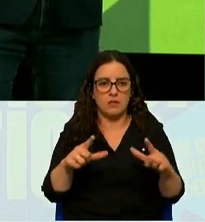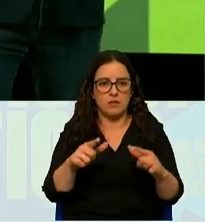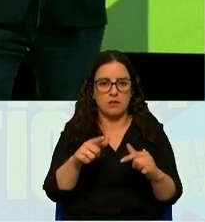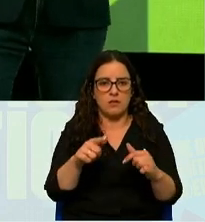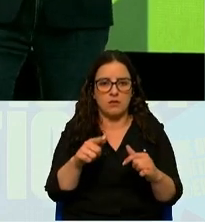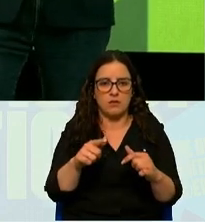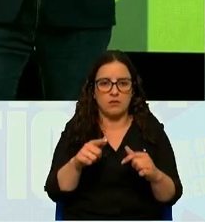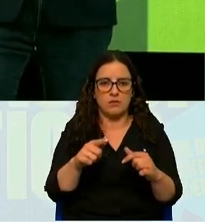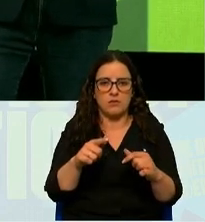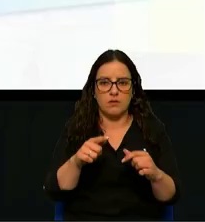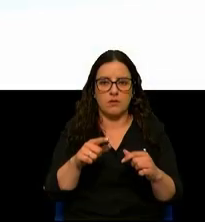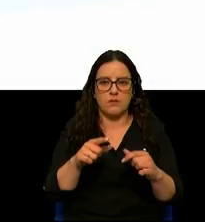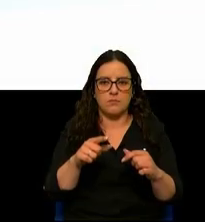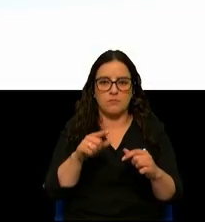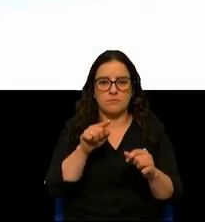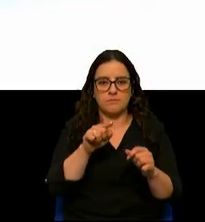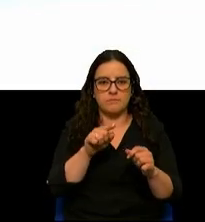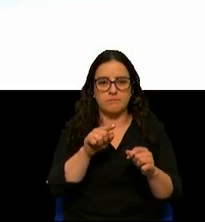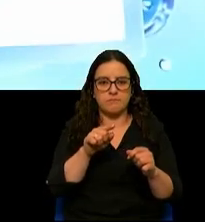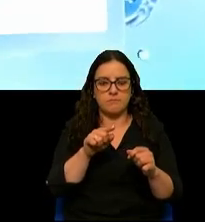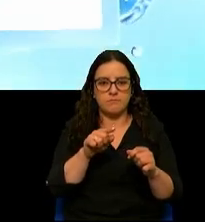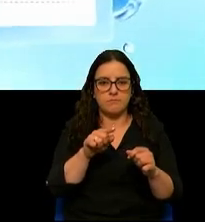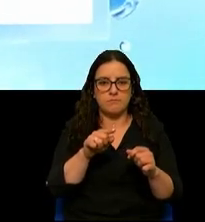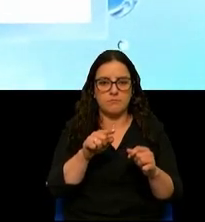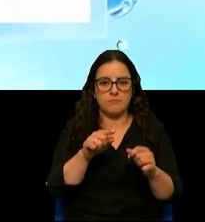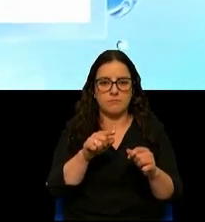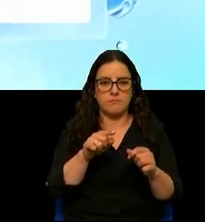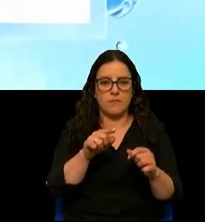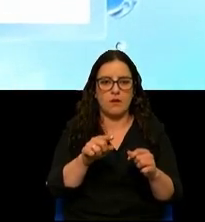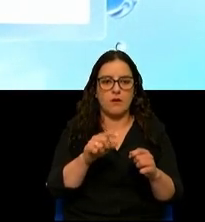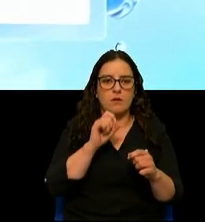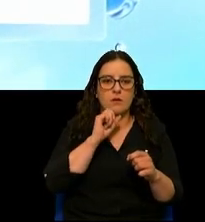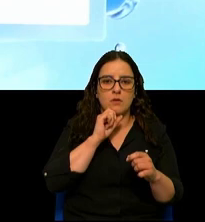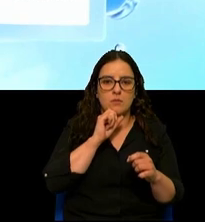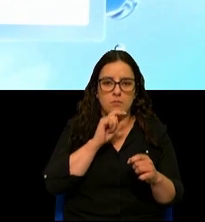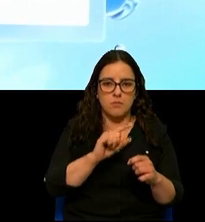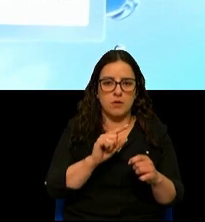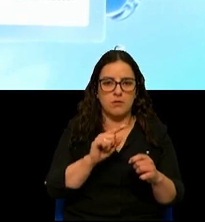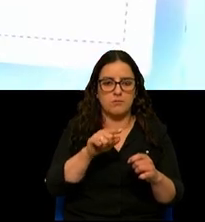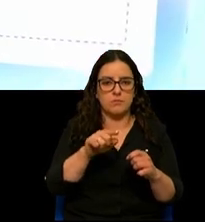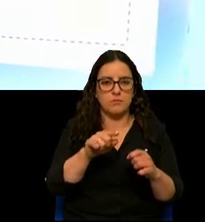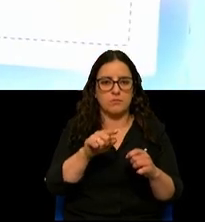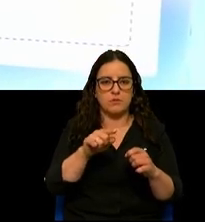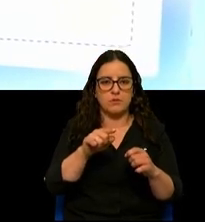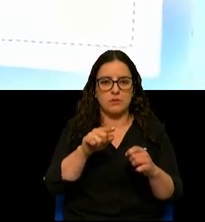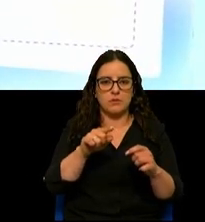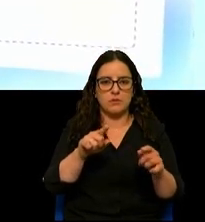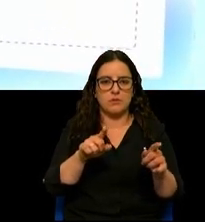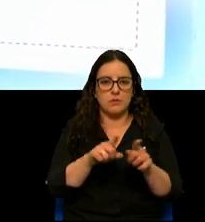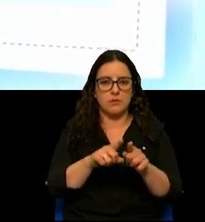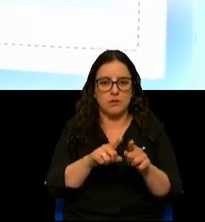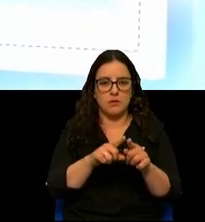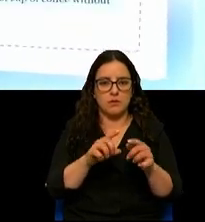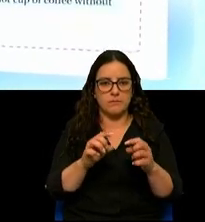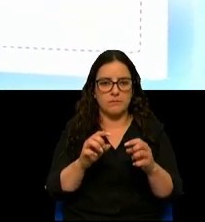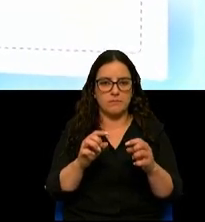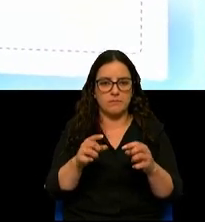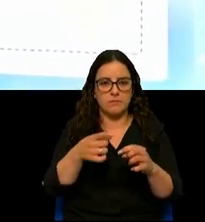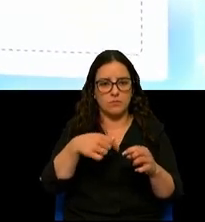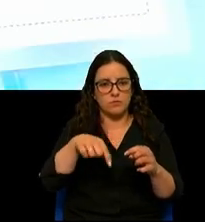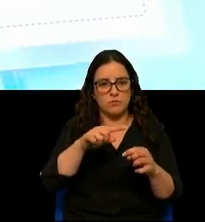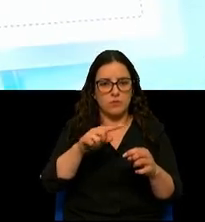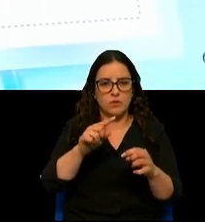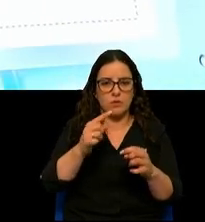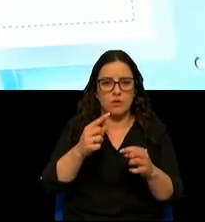back and forth, we can effectively reason with a copilot by our side, right? So it's